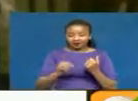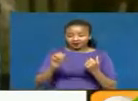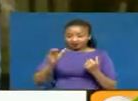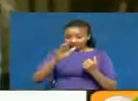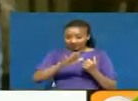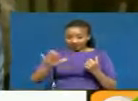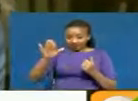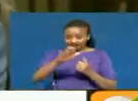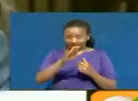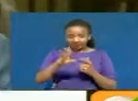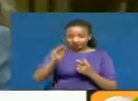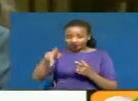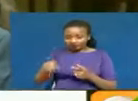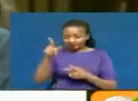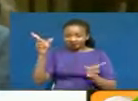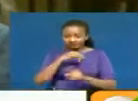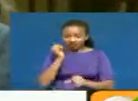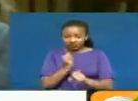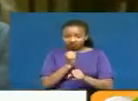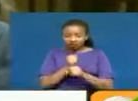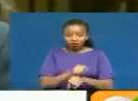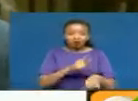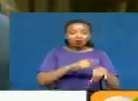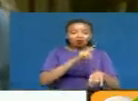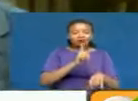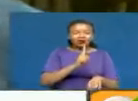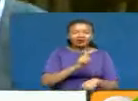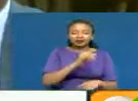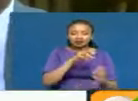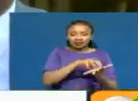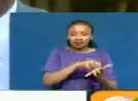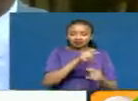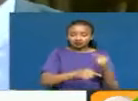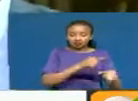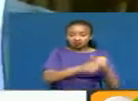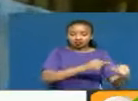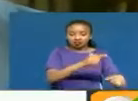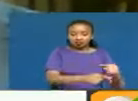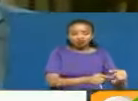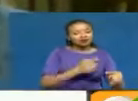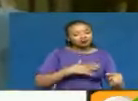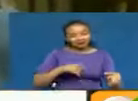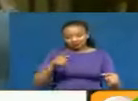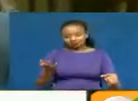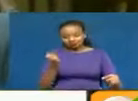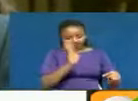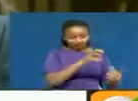the court case is still going on and eventually you are acquitted, you have got recourse in law. Just go back to court